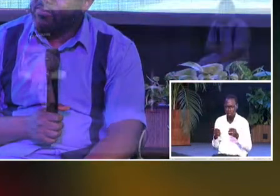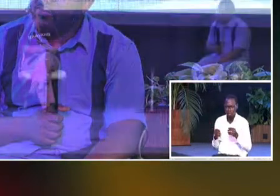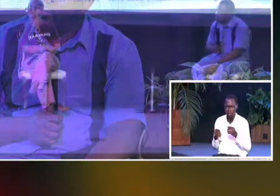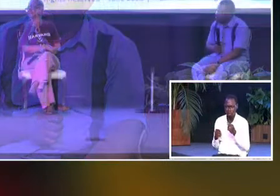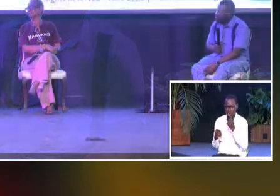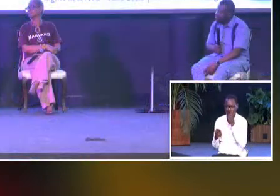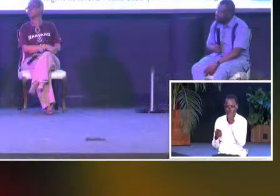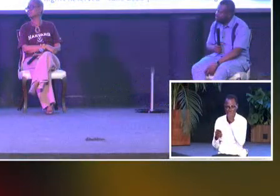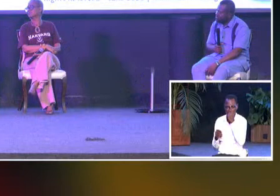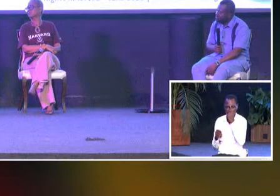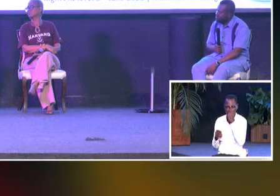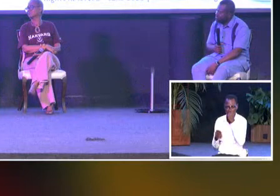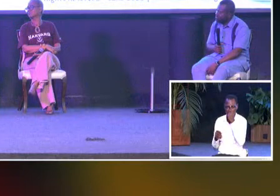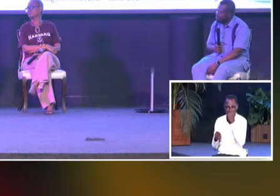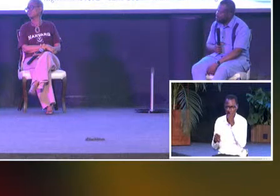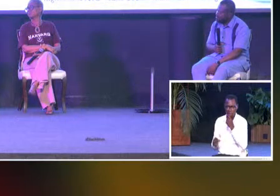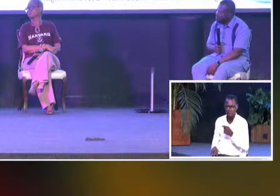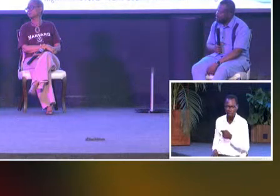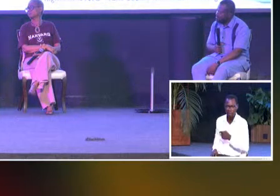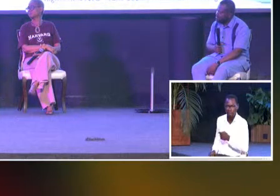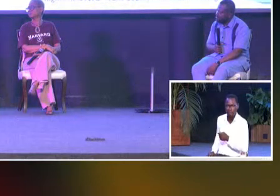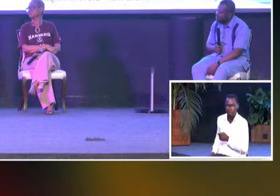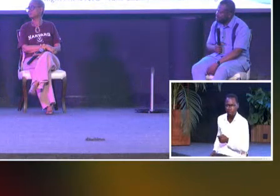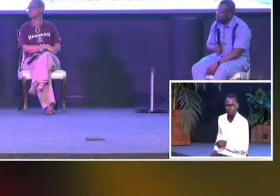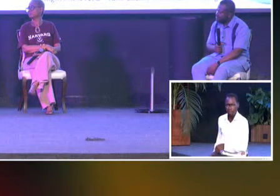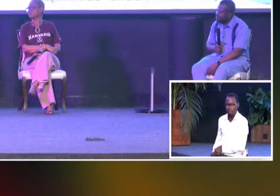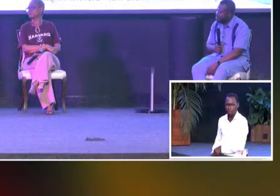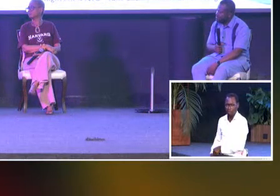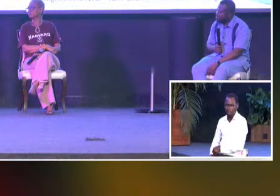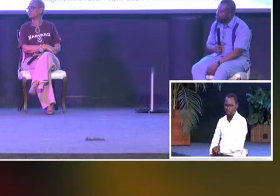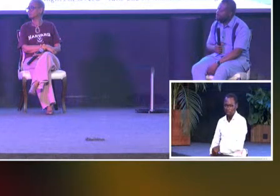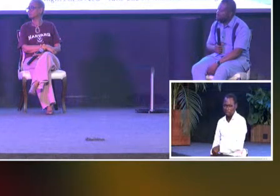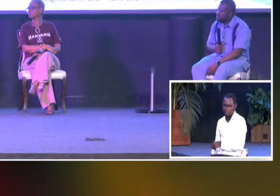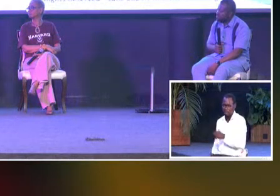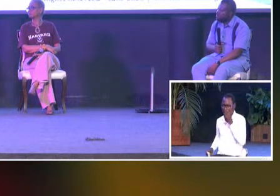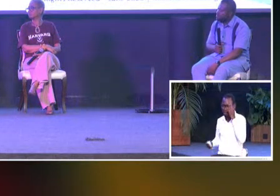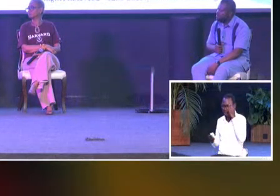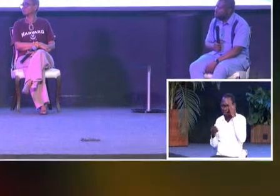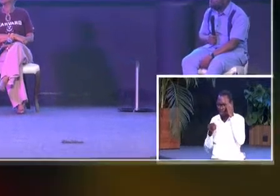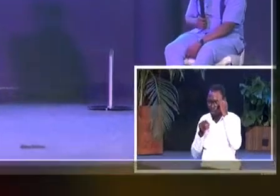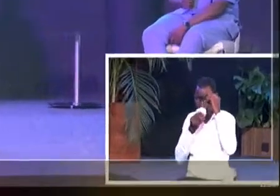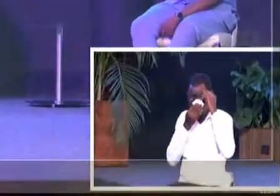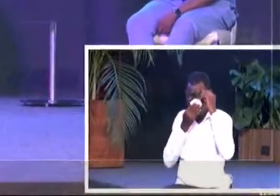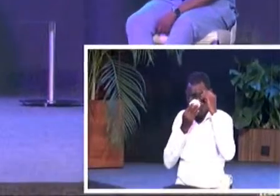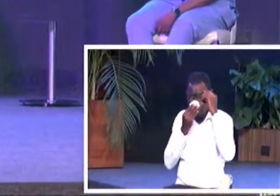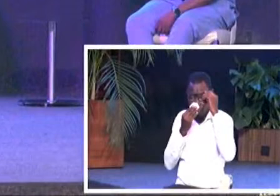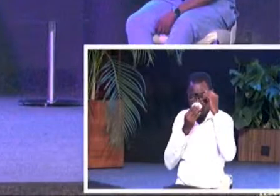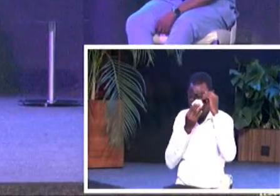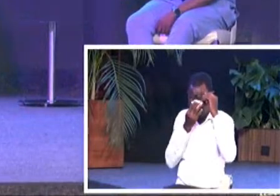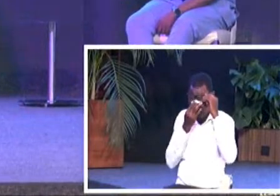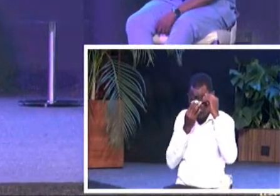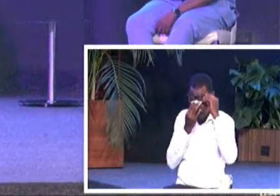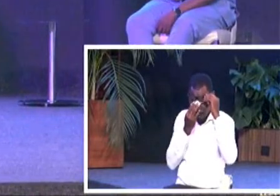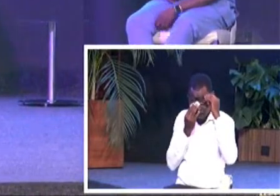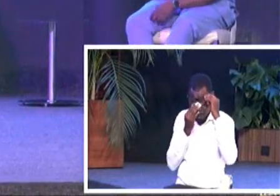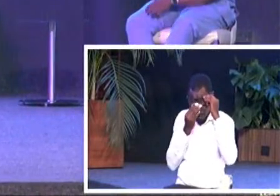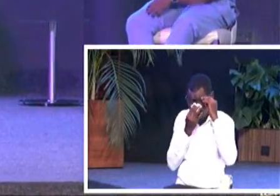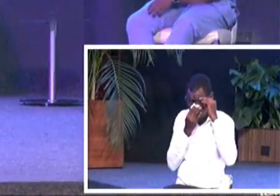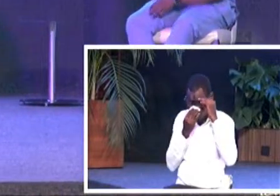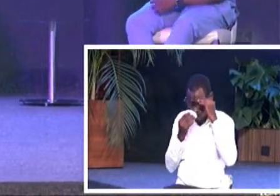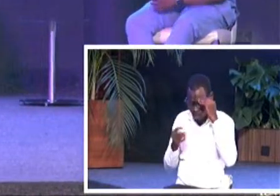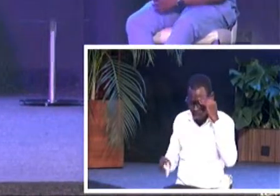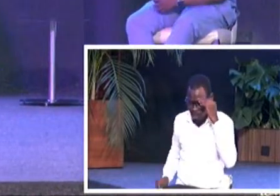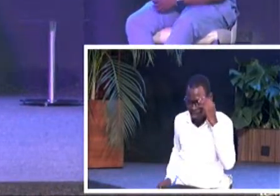Catherine, you mentioned the fact that just the demand you have in Eden Tree is more than